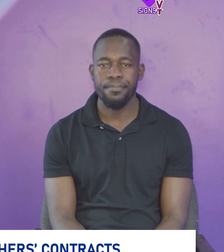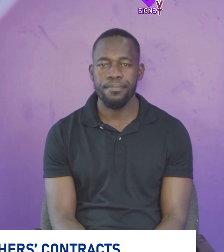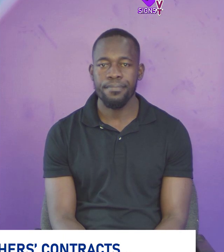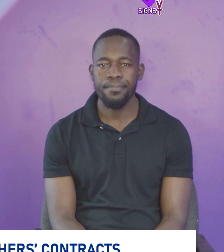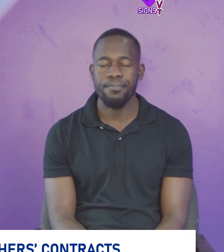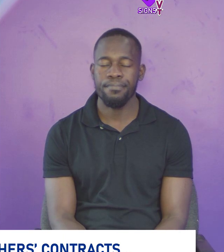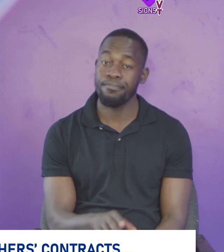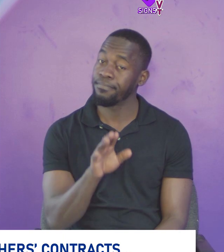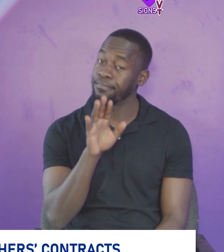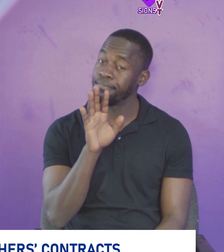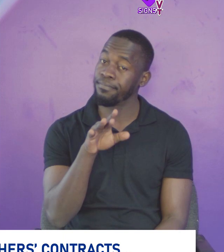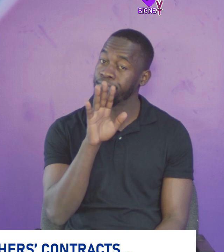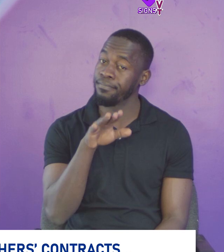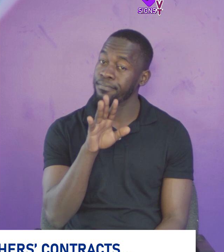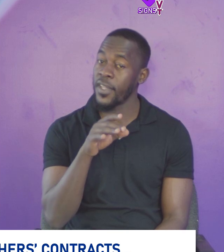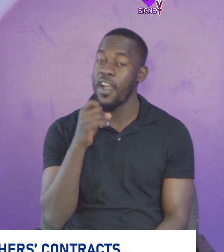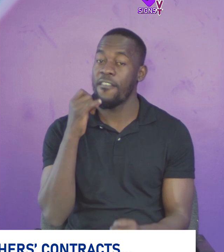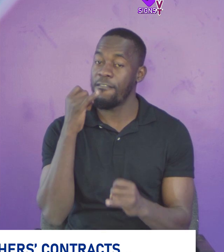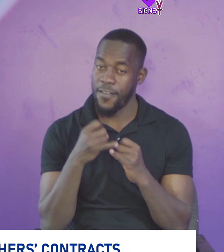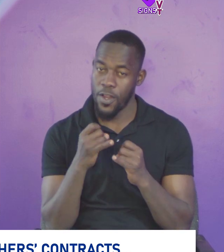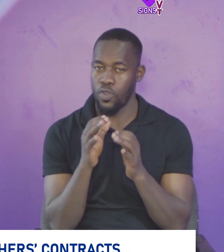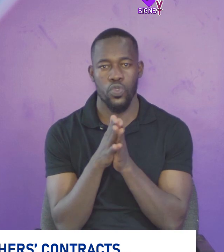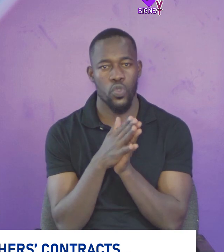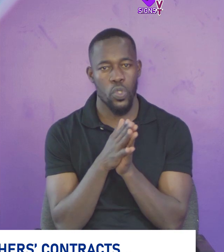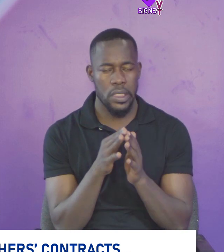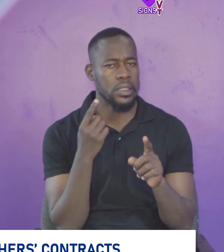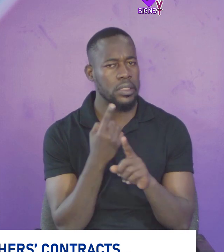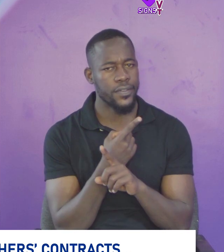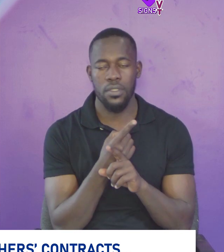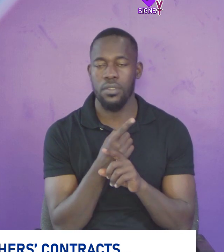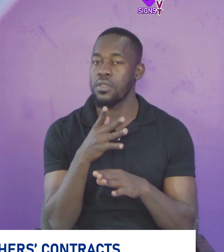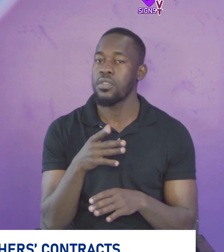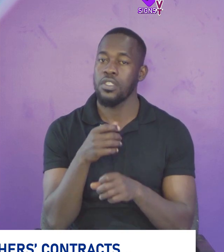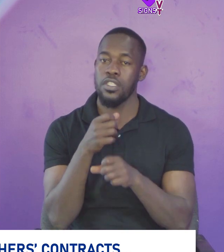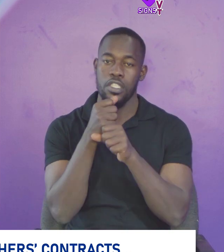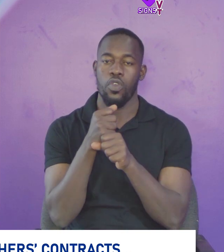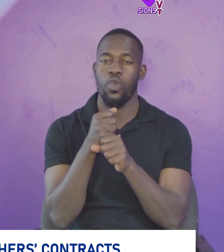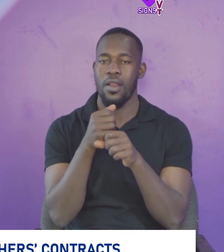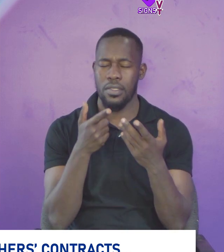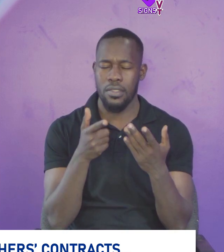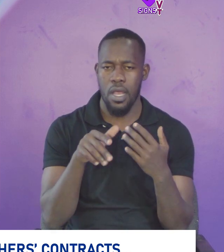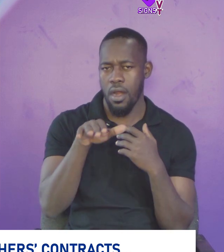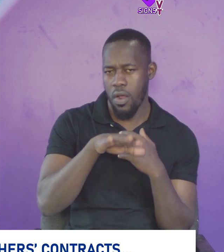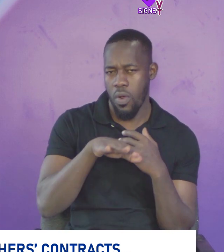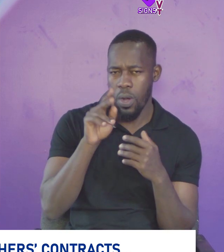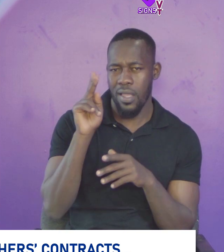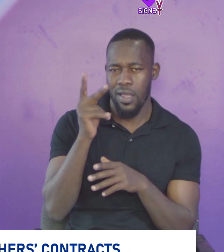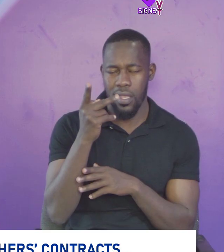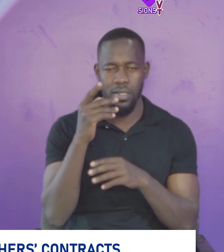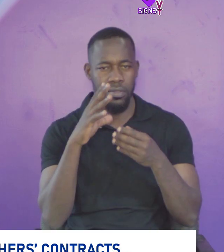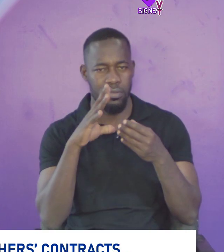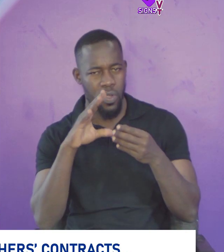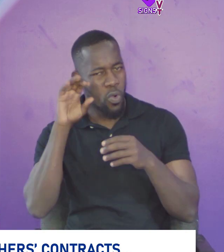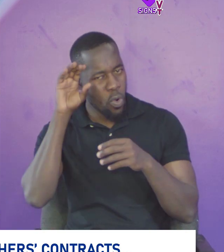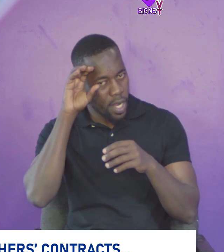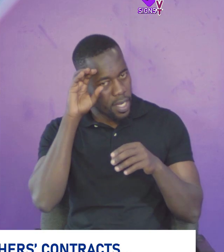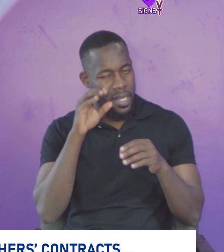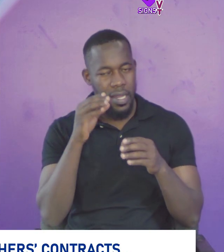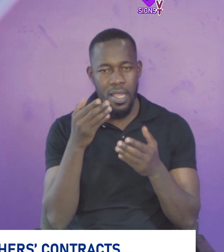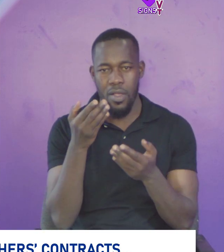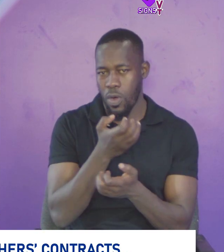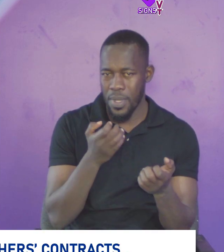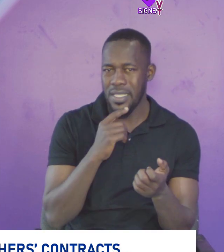And now to our last update, stakeholders in Kenya's creative economy have warned that the country could miss out on